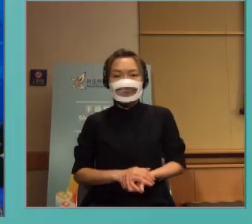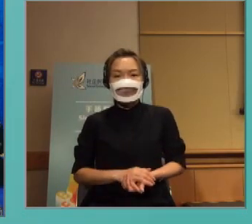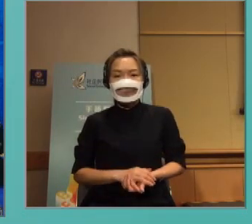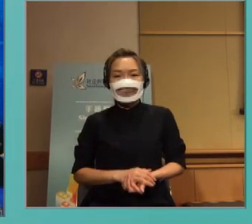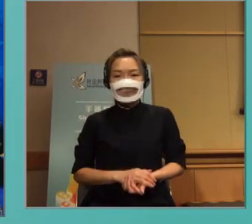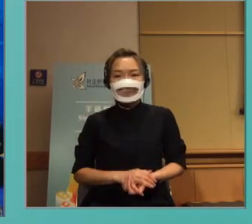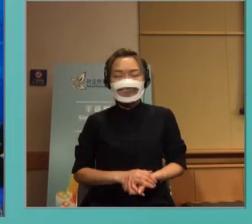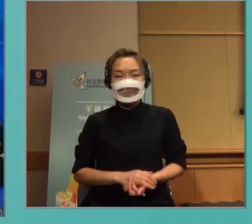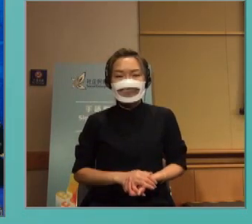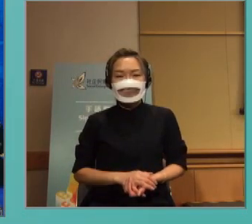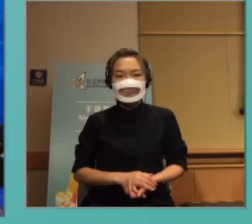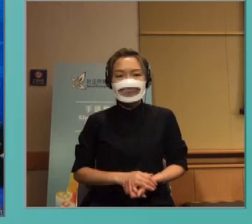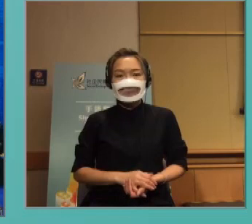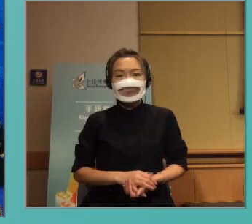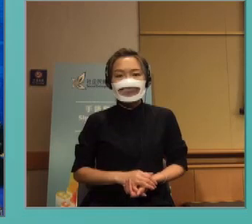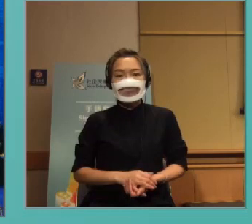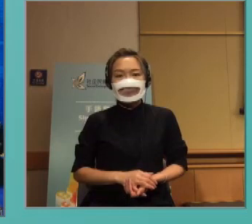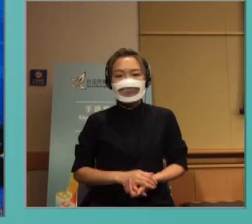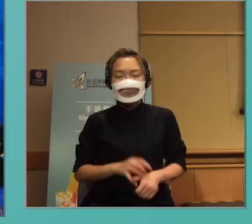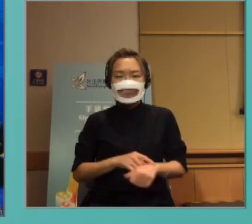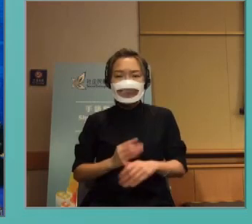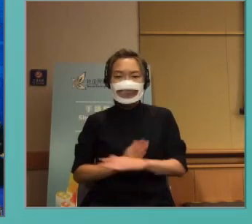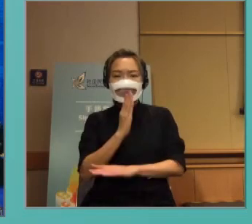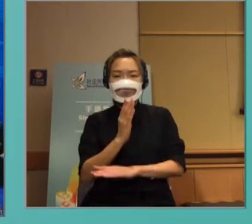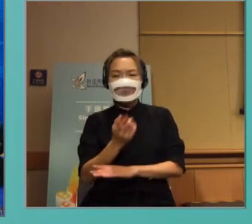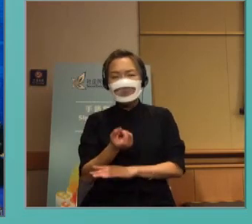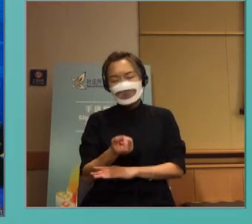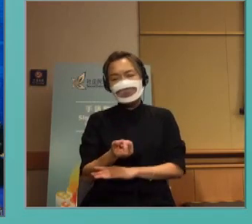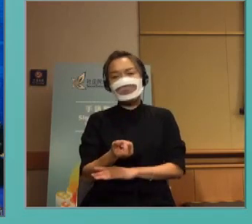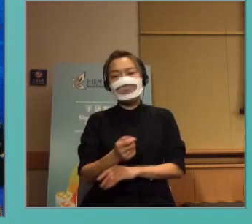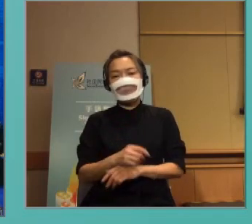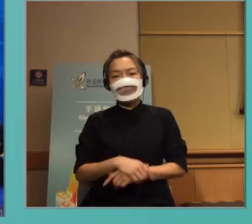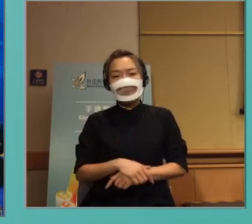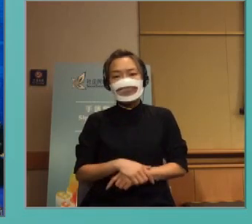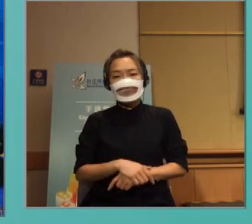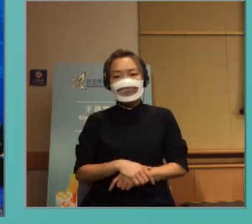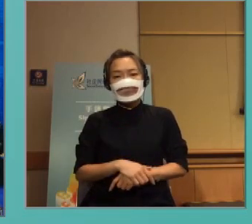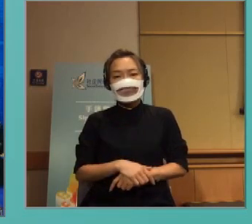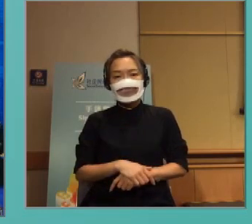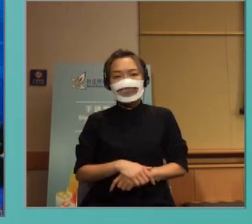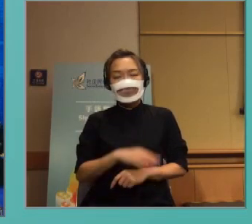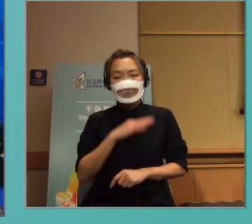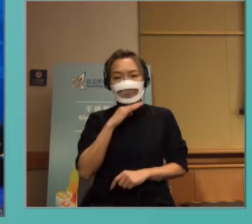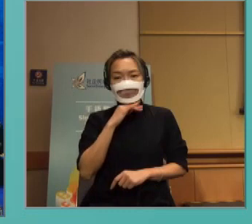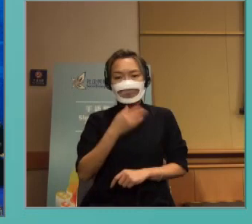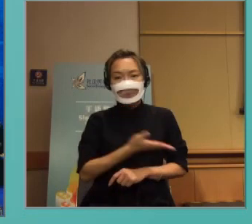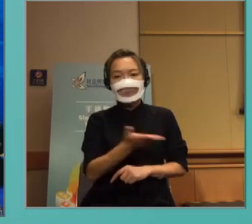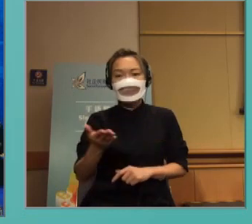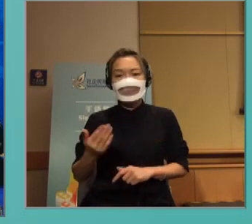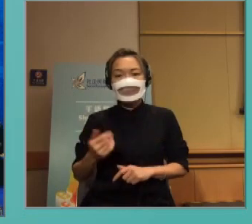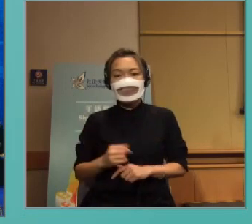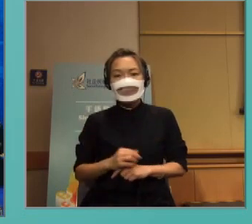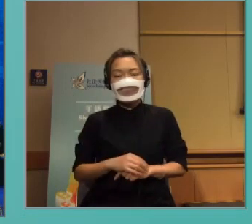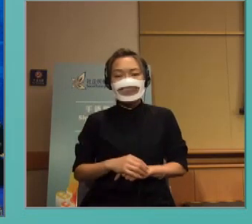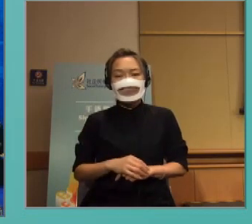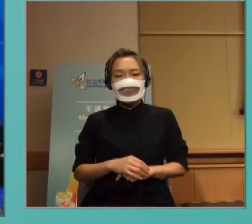A little longer than what we expected, so that's great. So if you are all here, I could say that you are still at the early